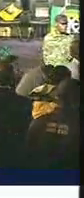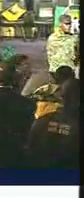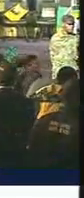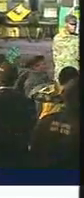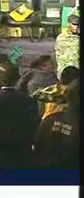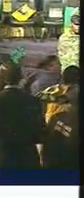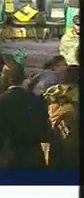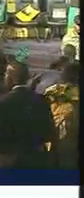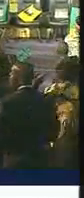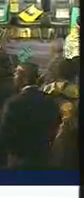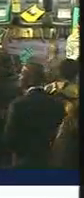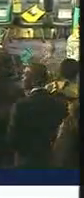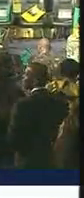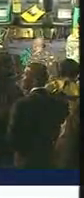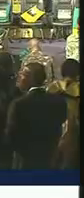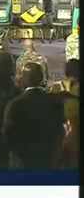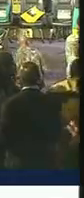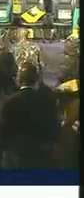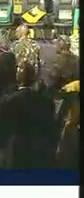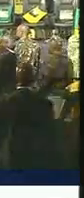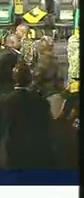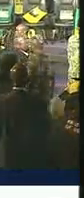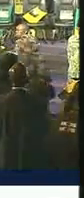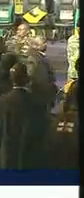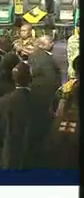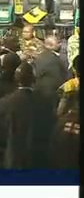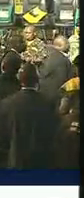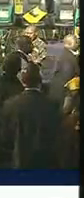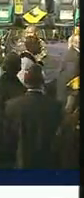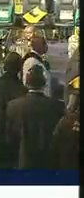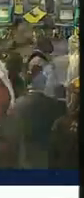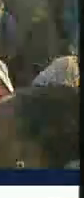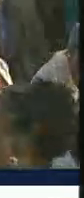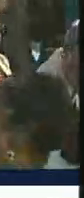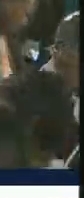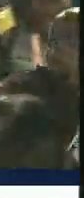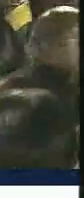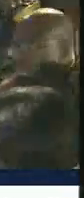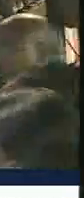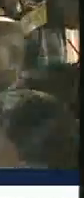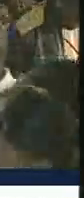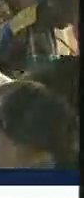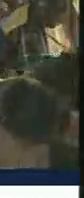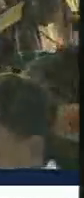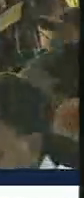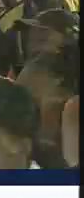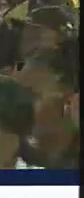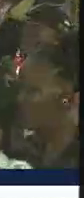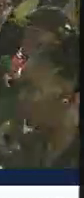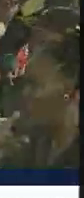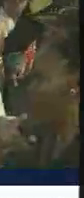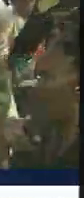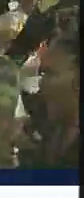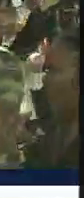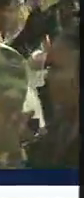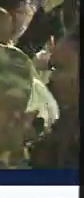The leadership of the ANC here in Limpopo are here in full force, and so are members of the ANC's NEC